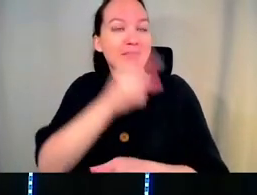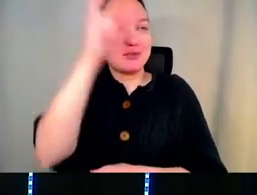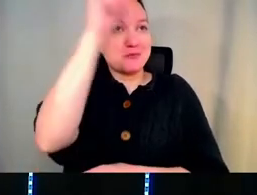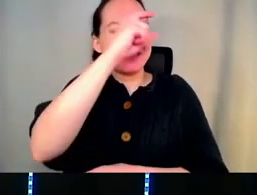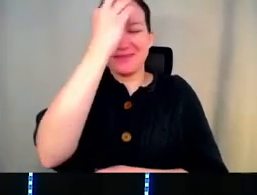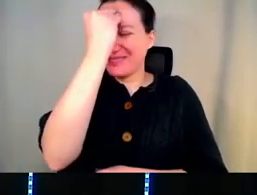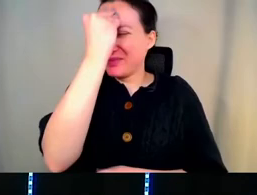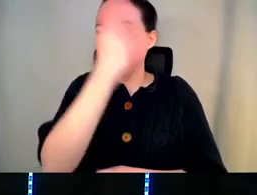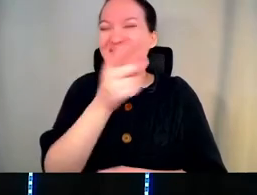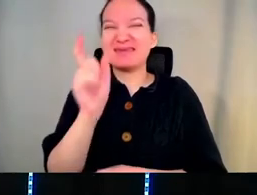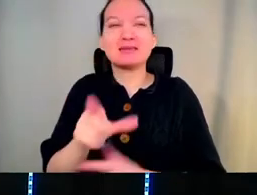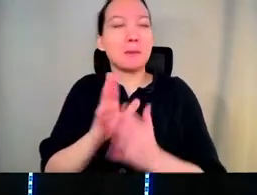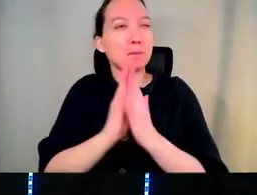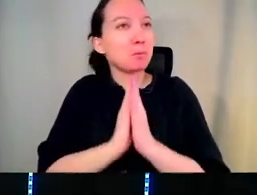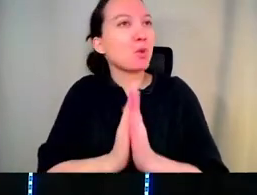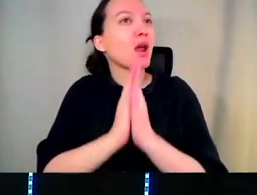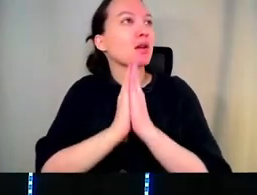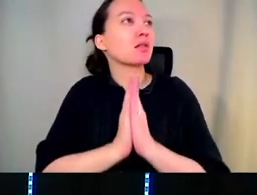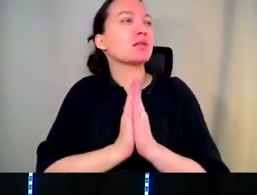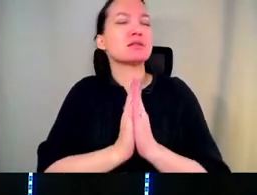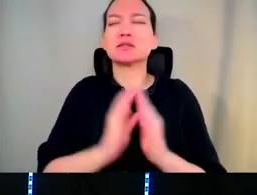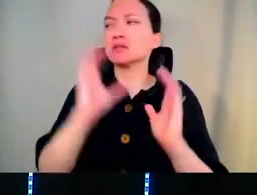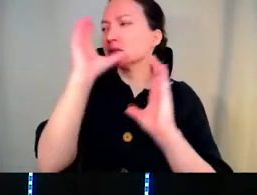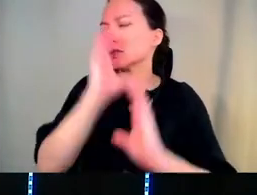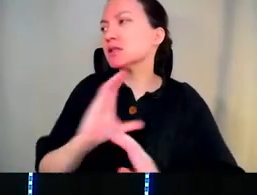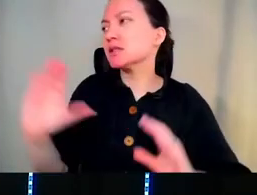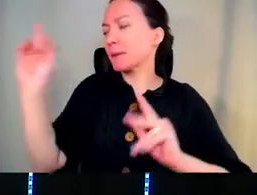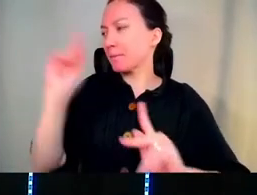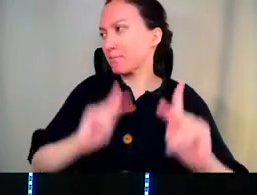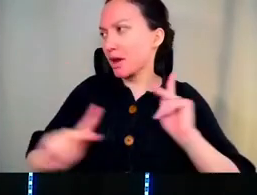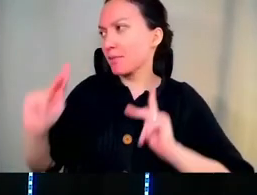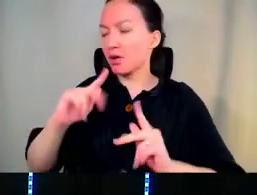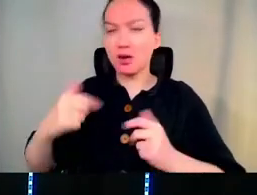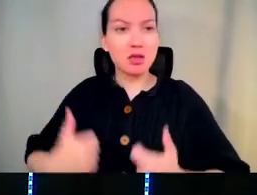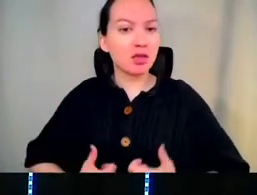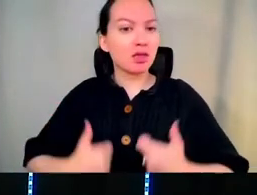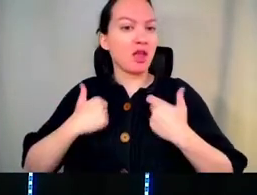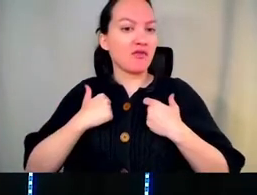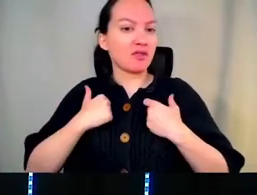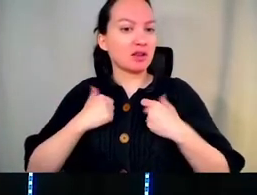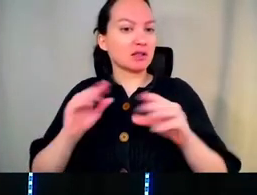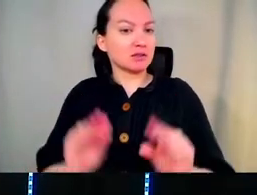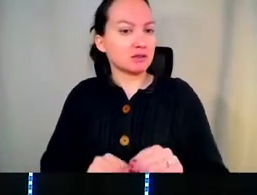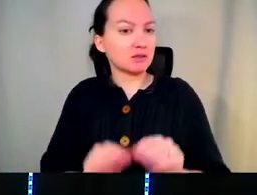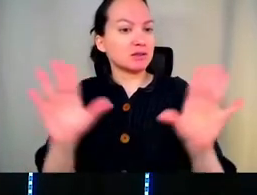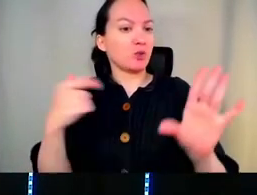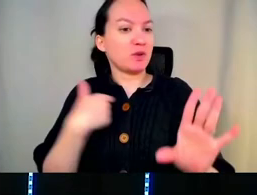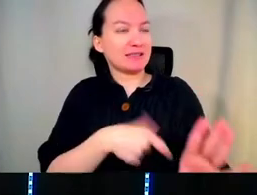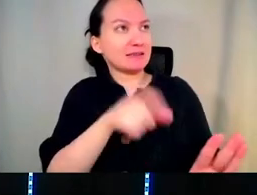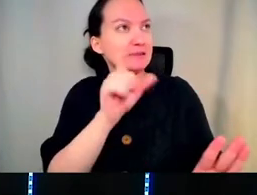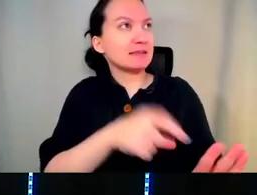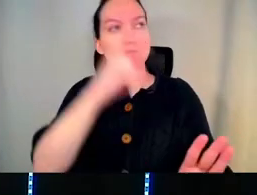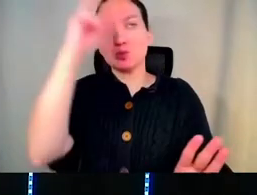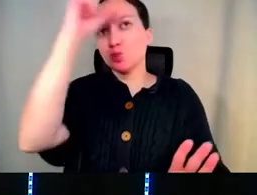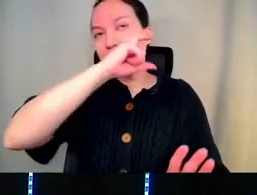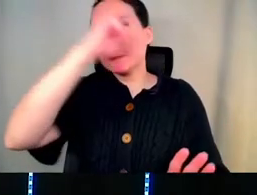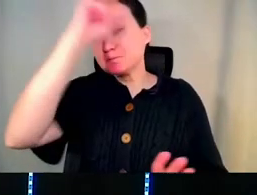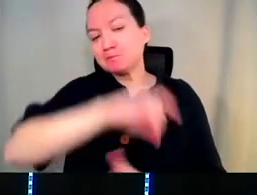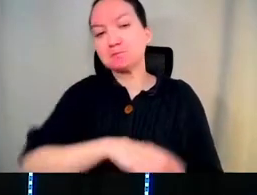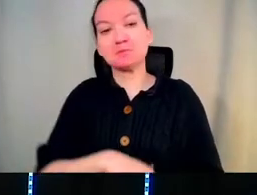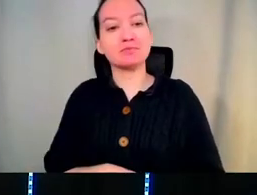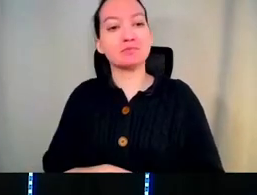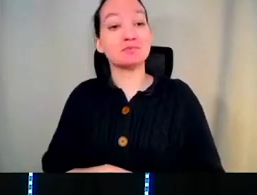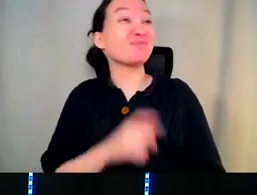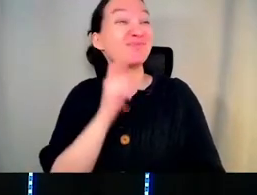think about this. We need to pray about this. We need to seek people in our life. It was so clear to us that we needed wisdom. It